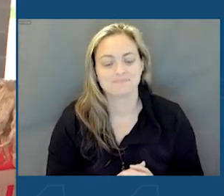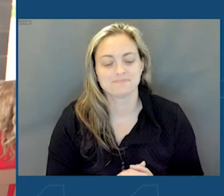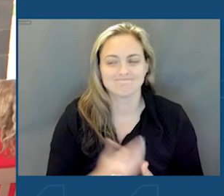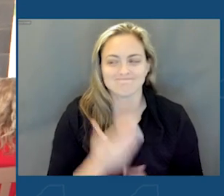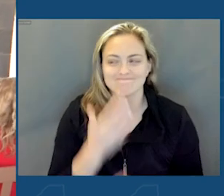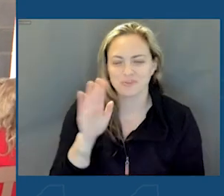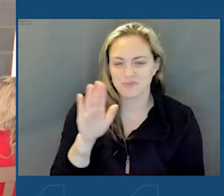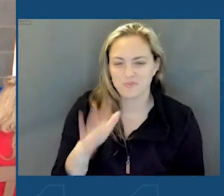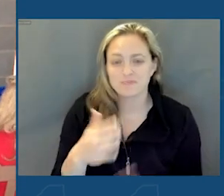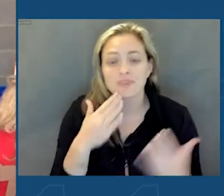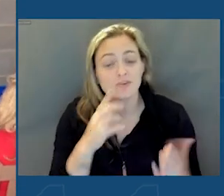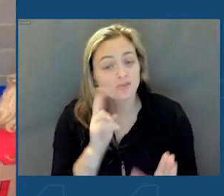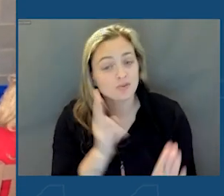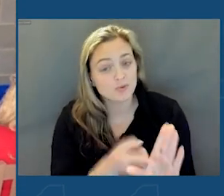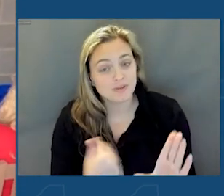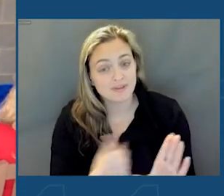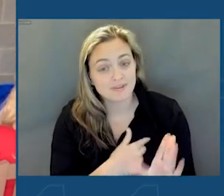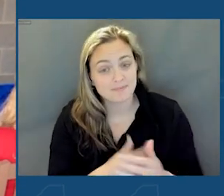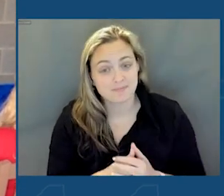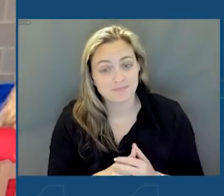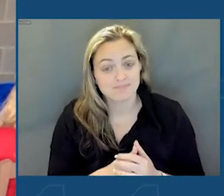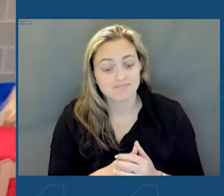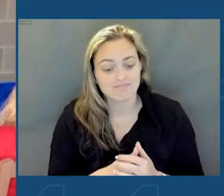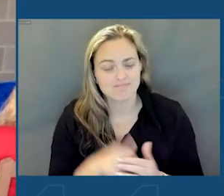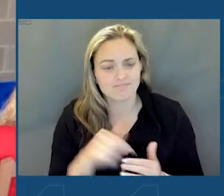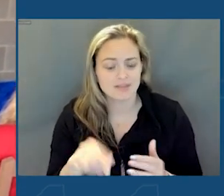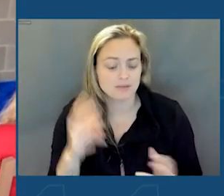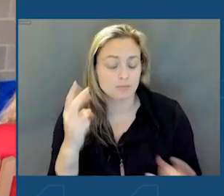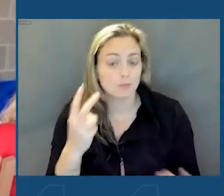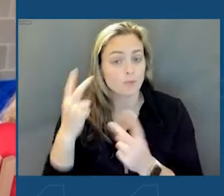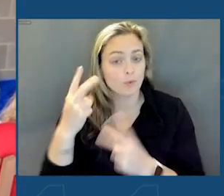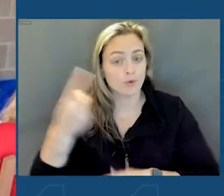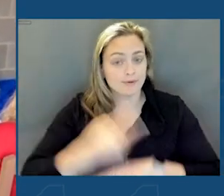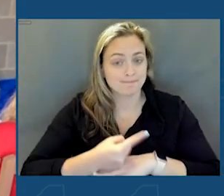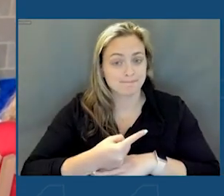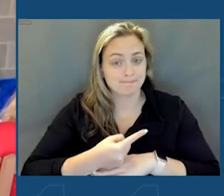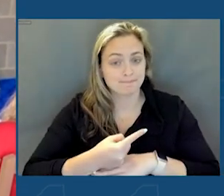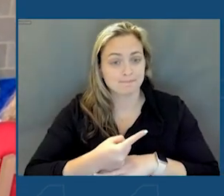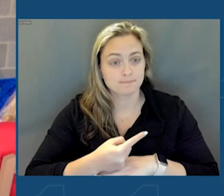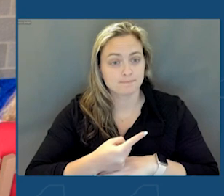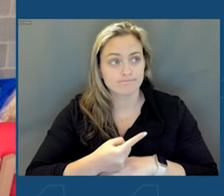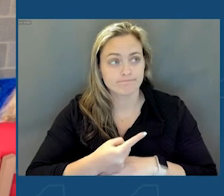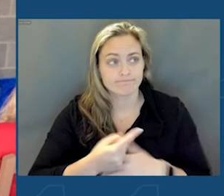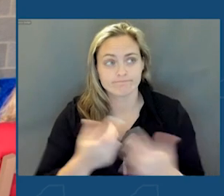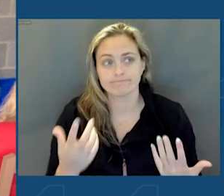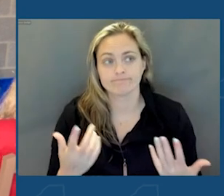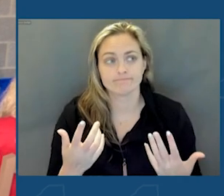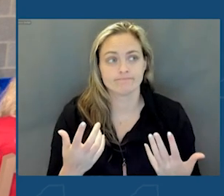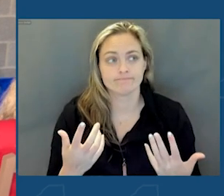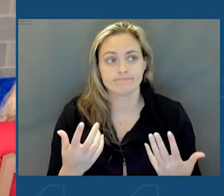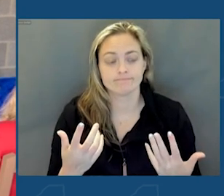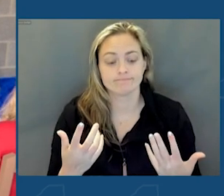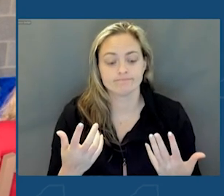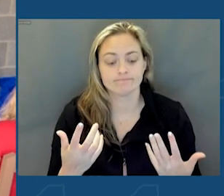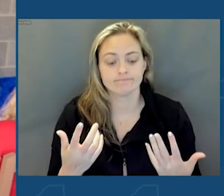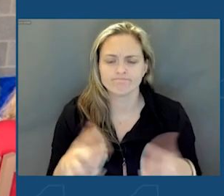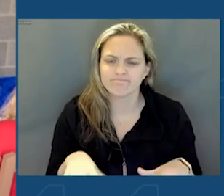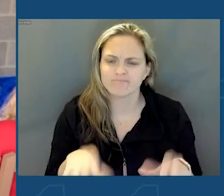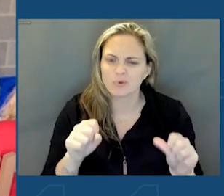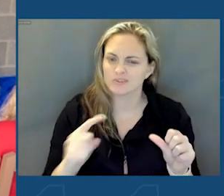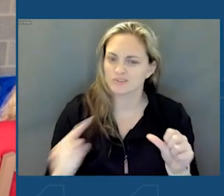And thank you for joining us on this Memorial Day to host our